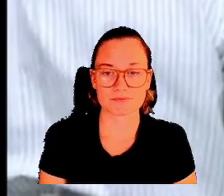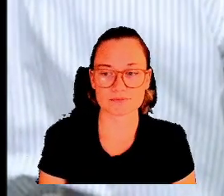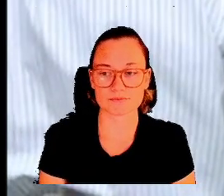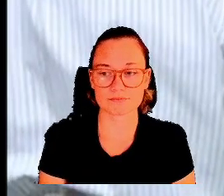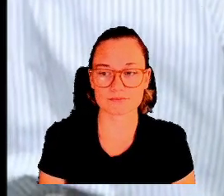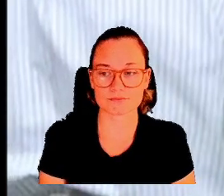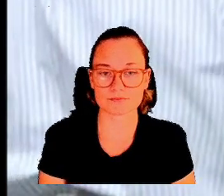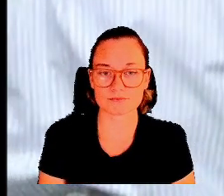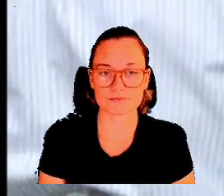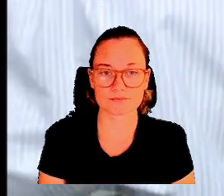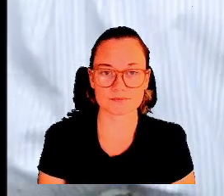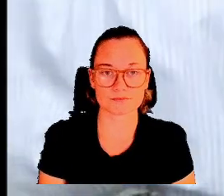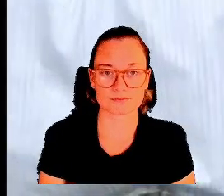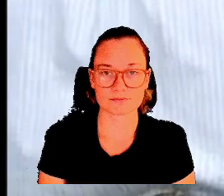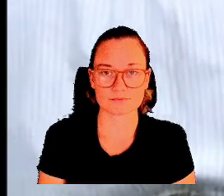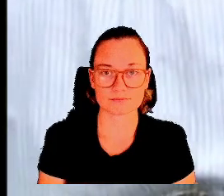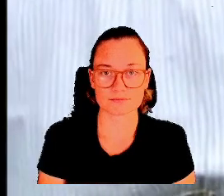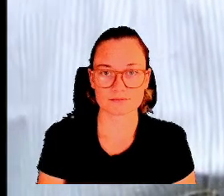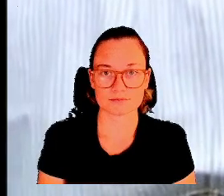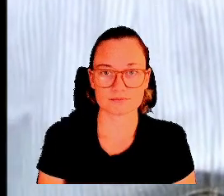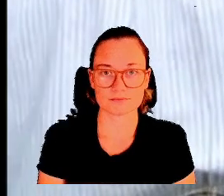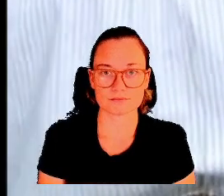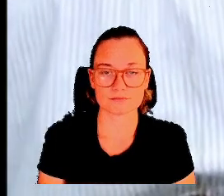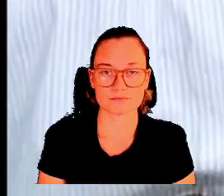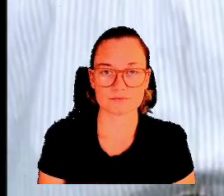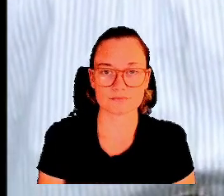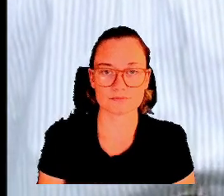and then 5,